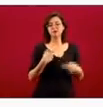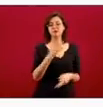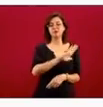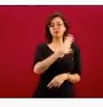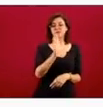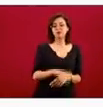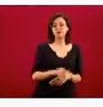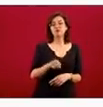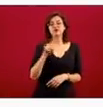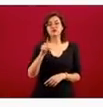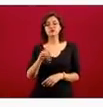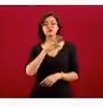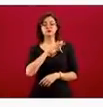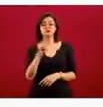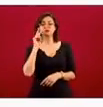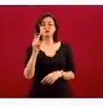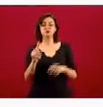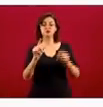since yesterday.